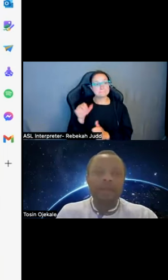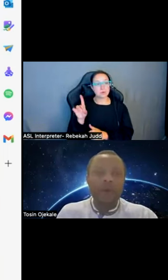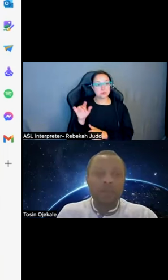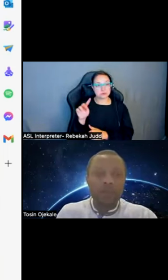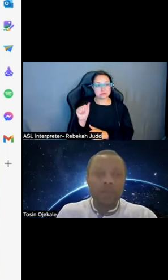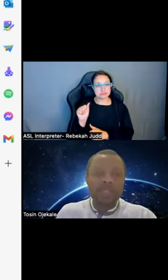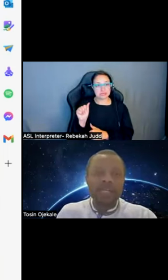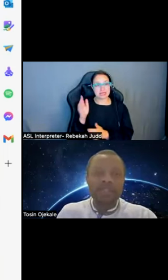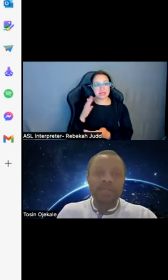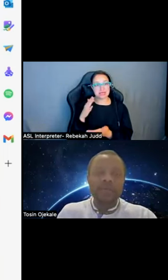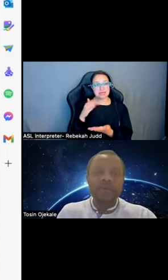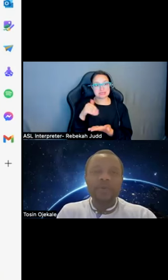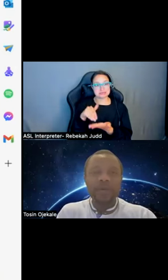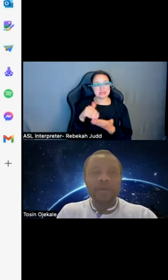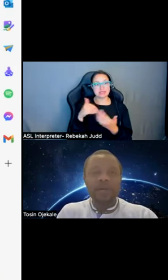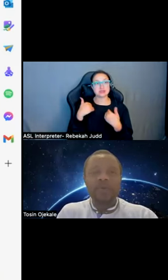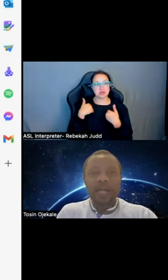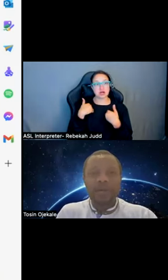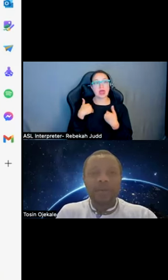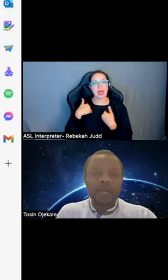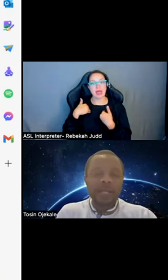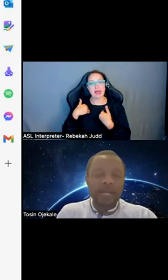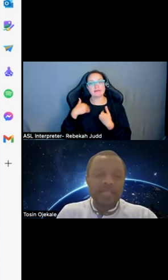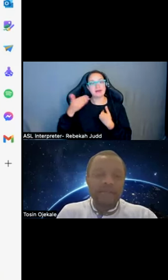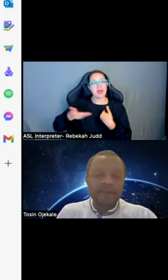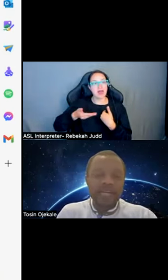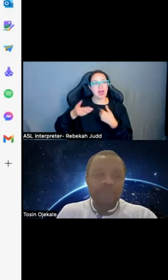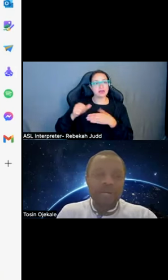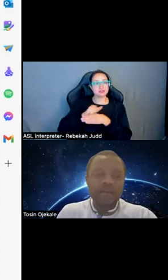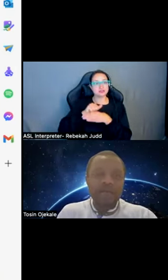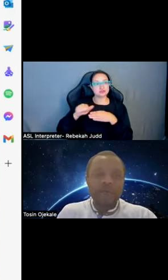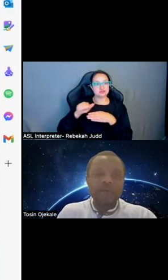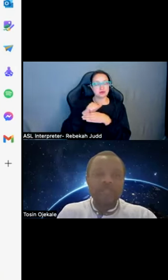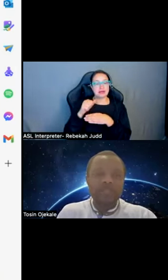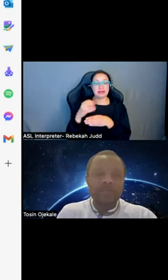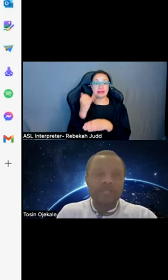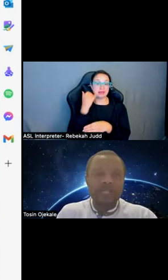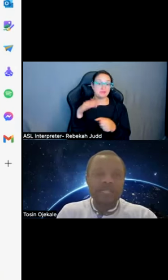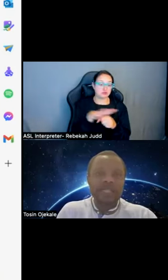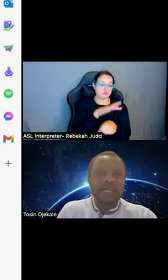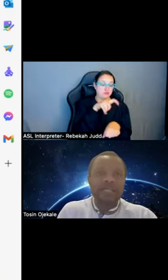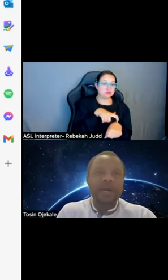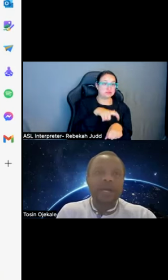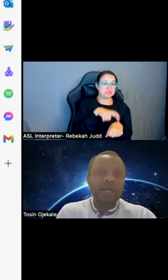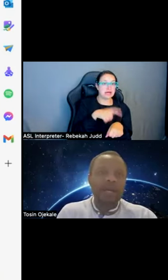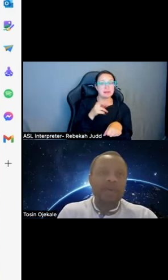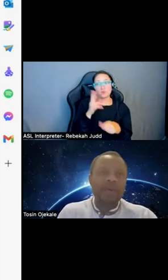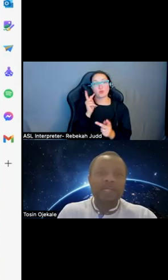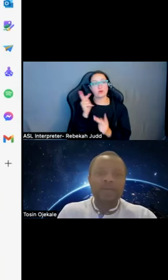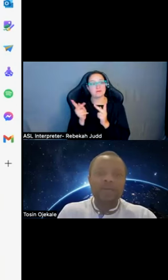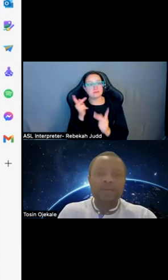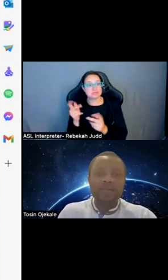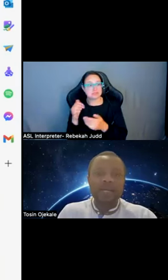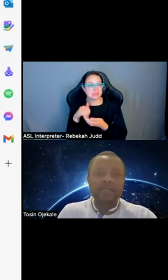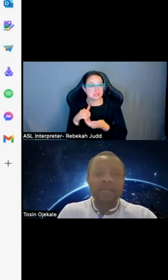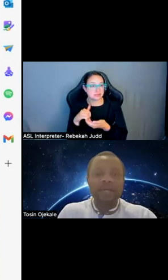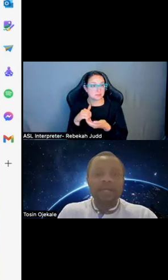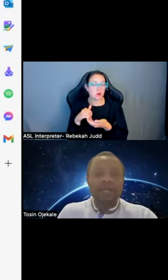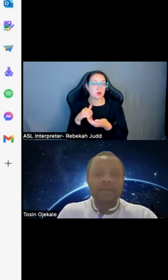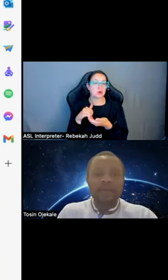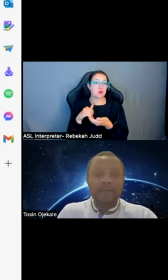kind of onboarding session for you, whether you're working there as a full-time staff or you are just visiting as a partner or as a